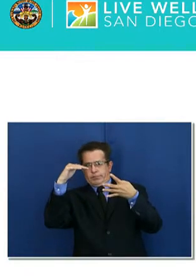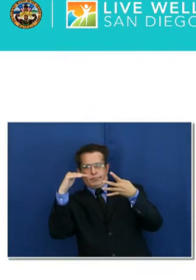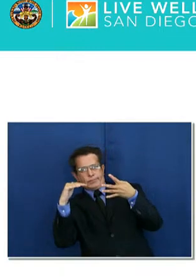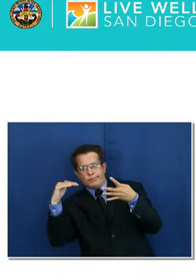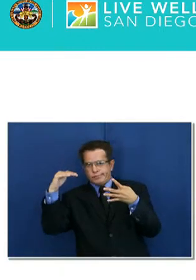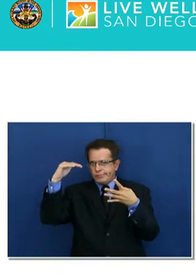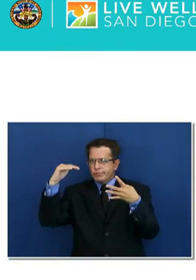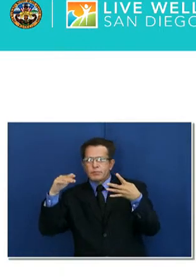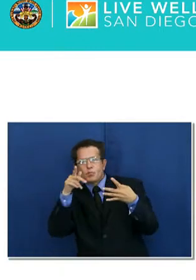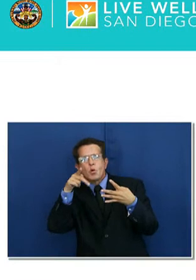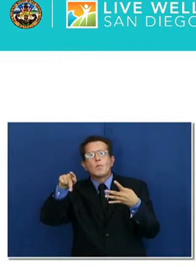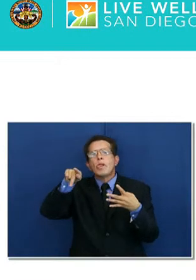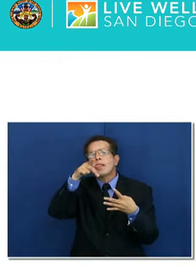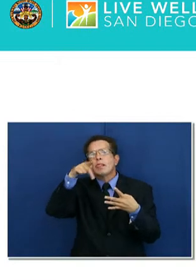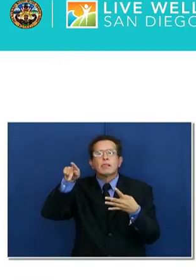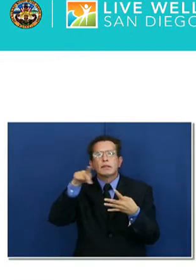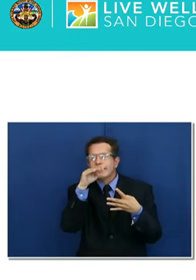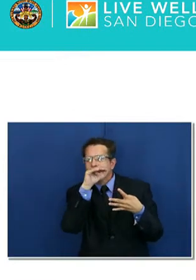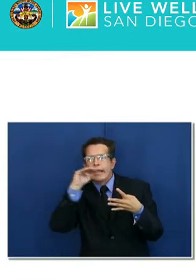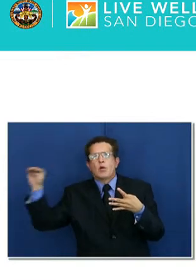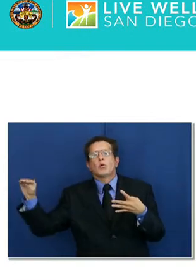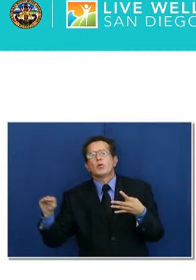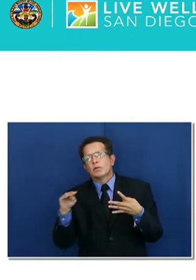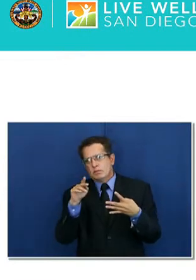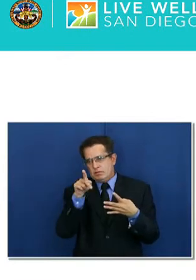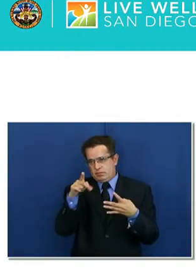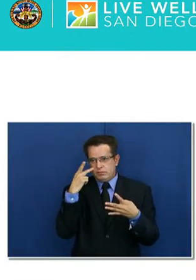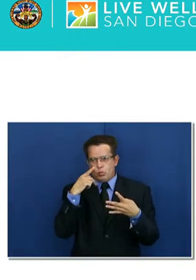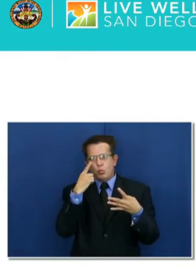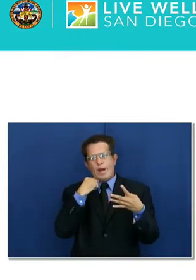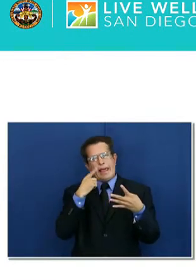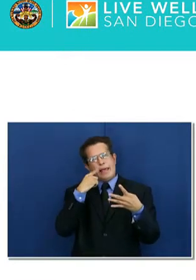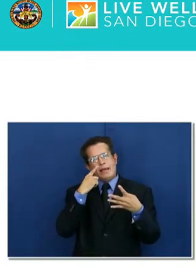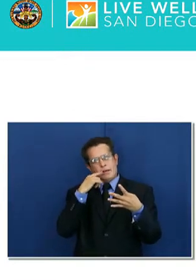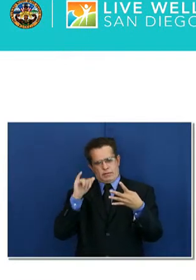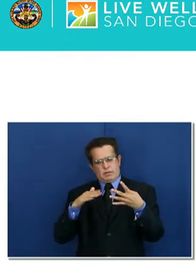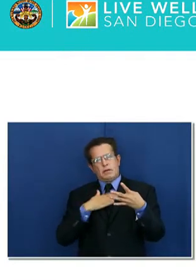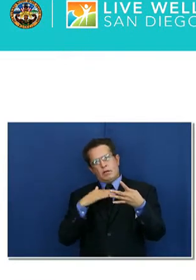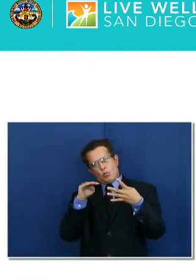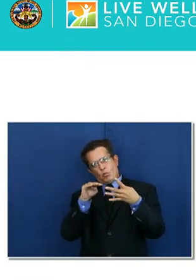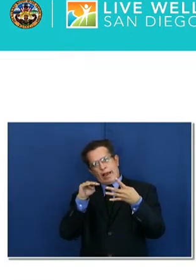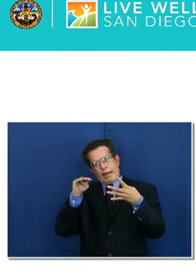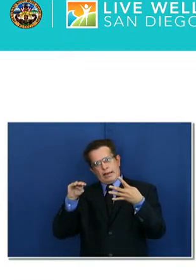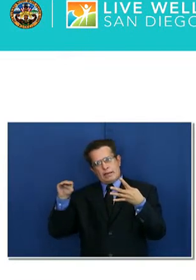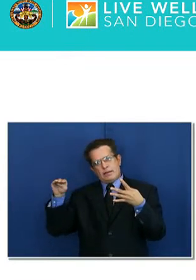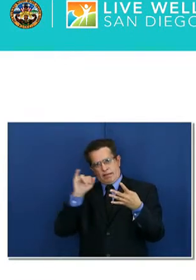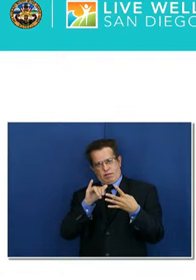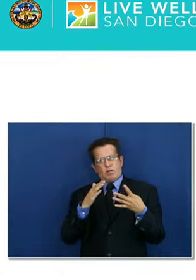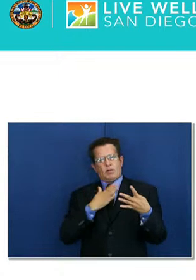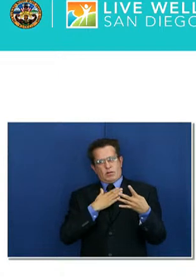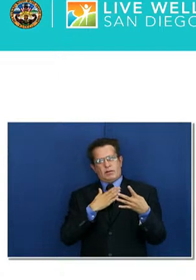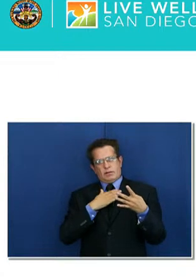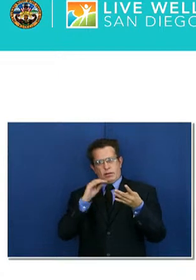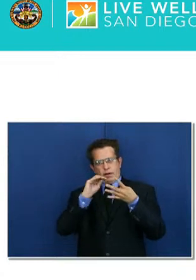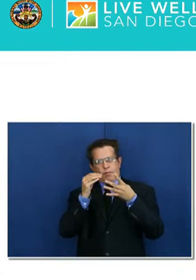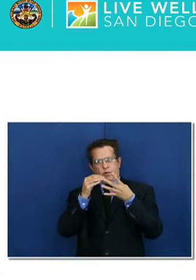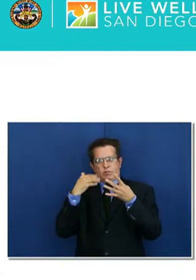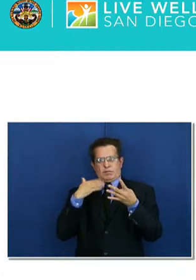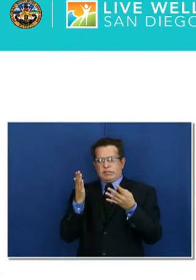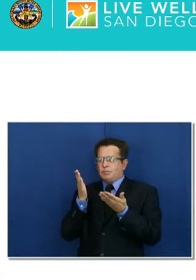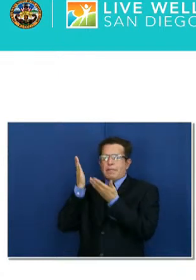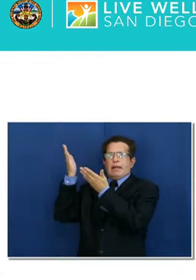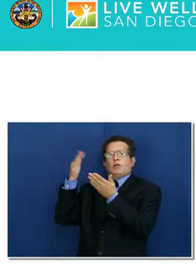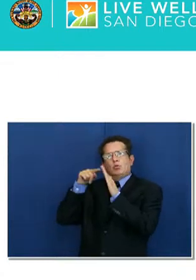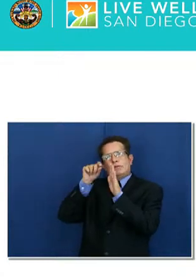the purple tier. And as you can see here, the red box is, those are the metrics that were submitted